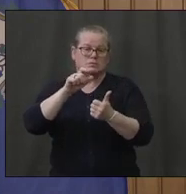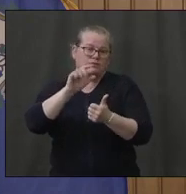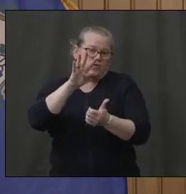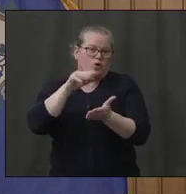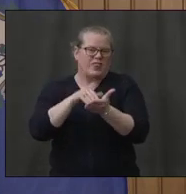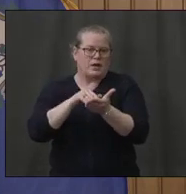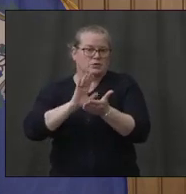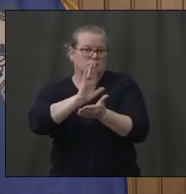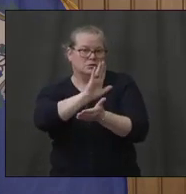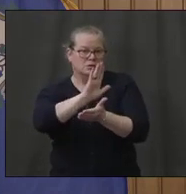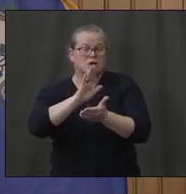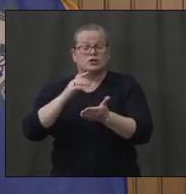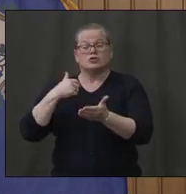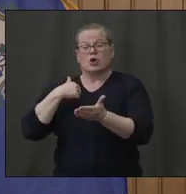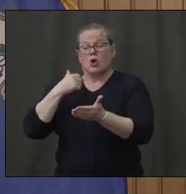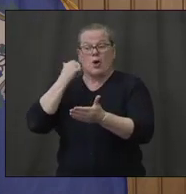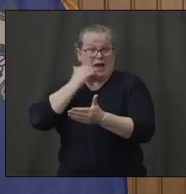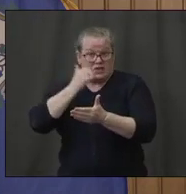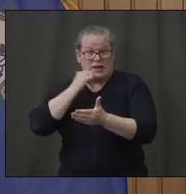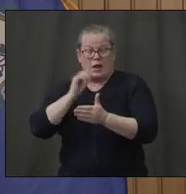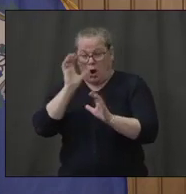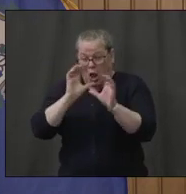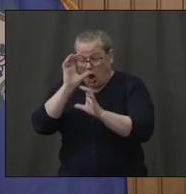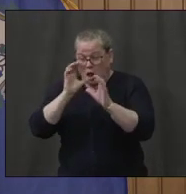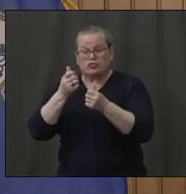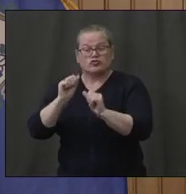ventilators. I think you probably know that